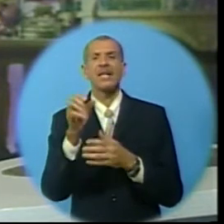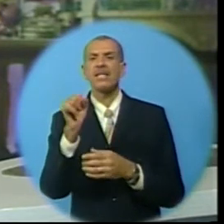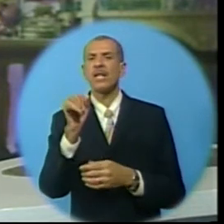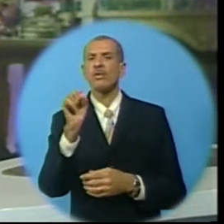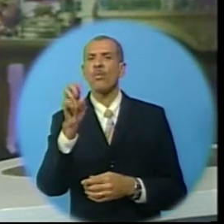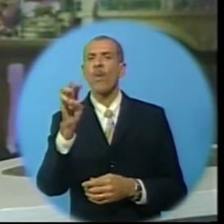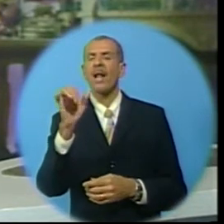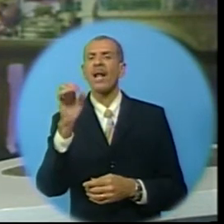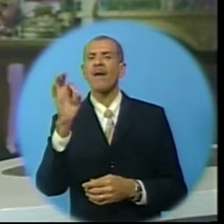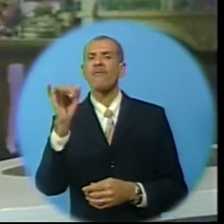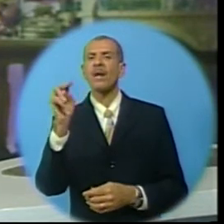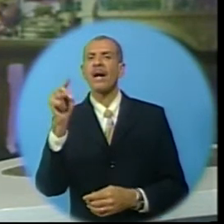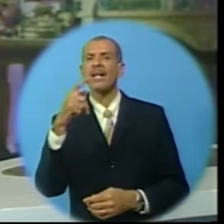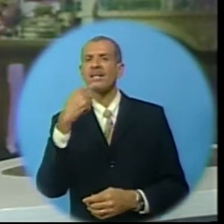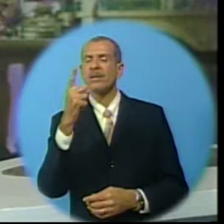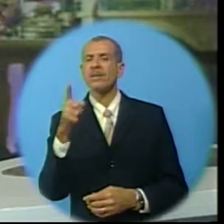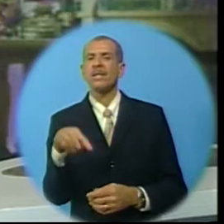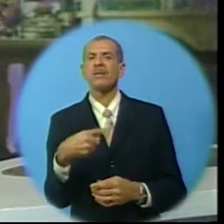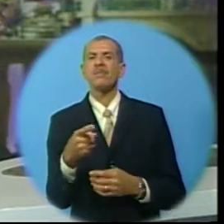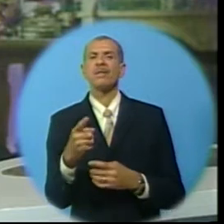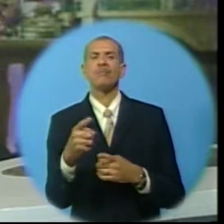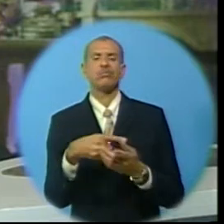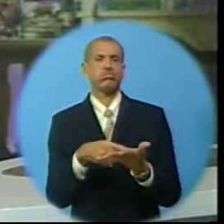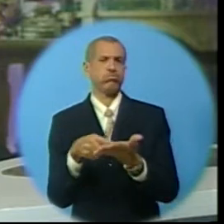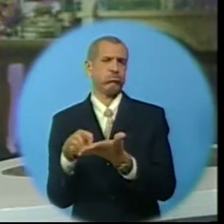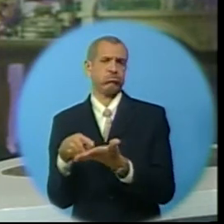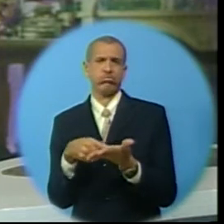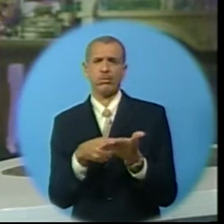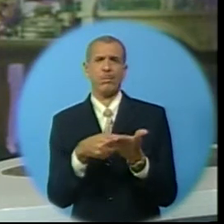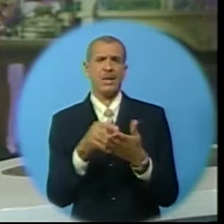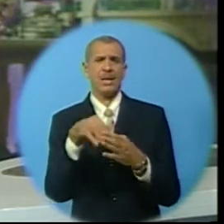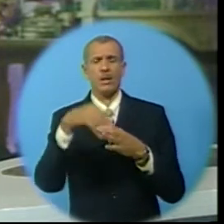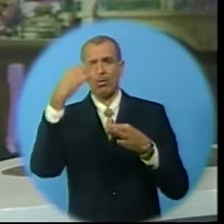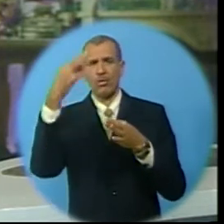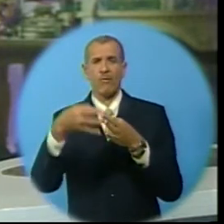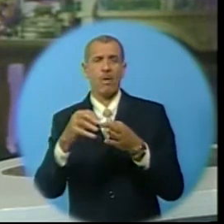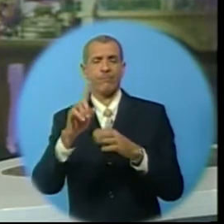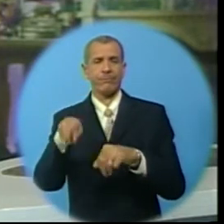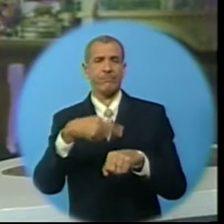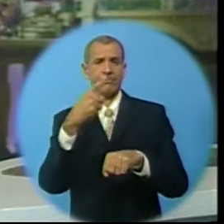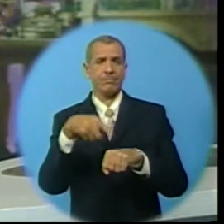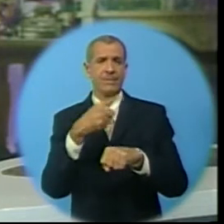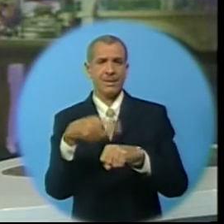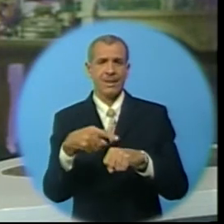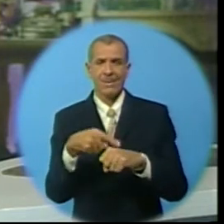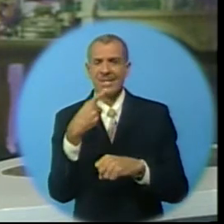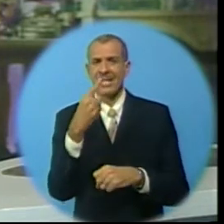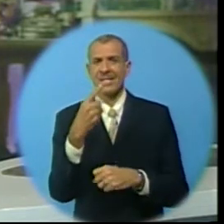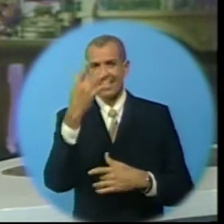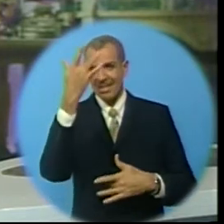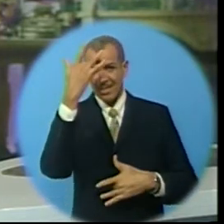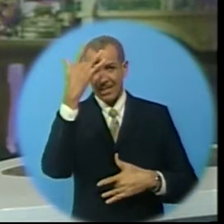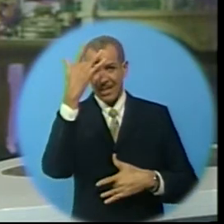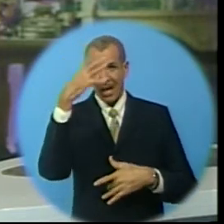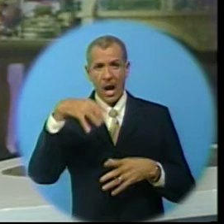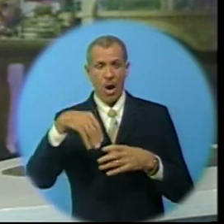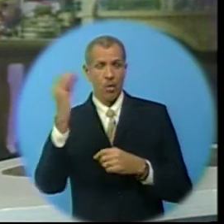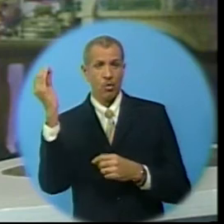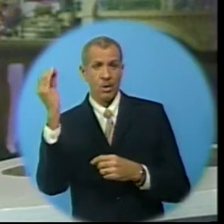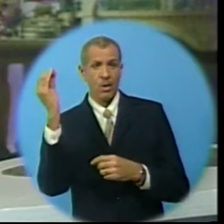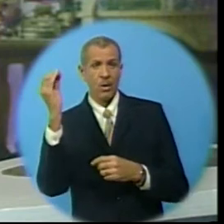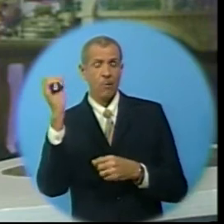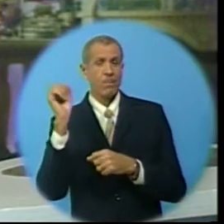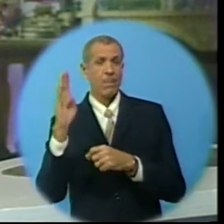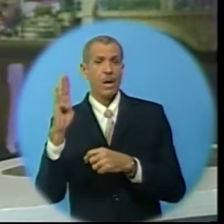says it could languish in court for some time. In the meanwhile, Mr. Franklin says sick-out action by workers at the